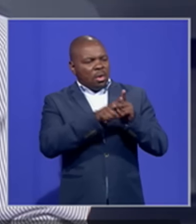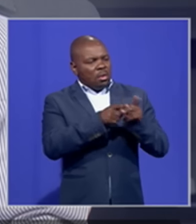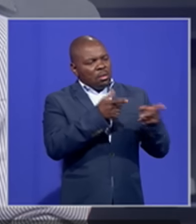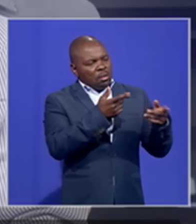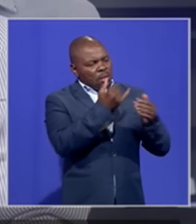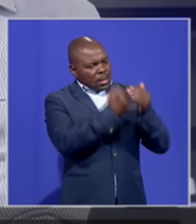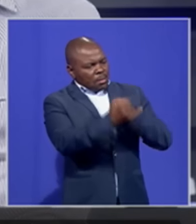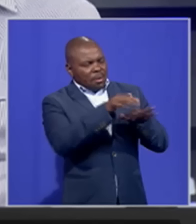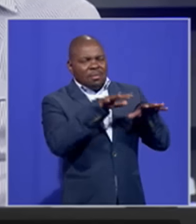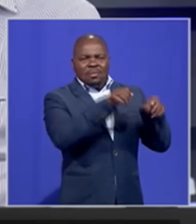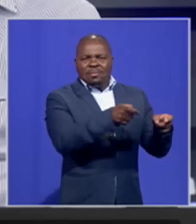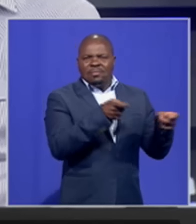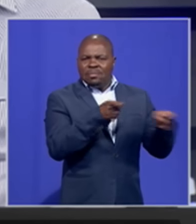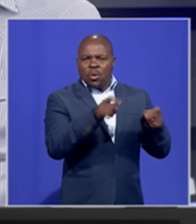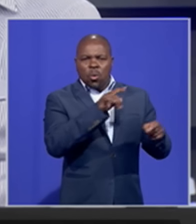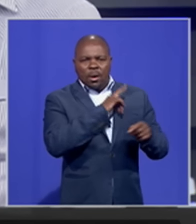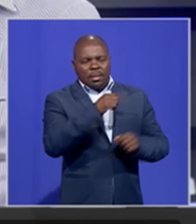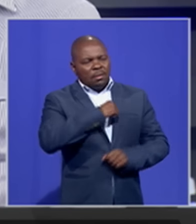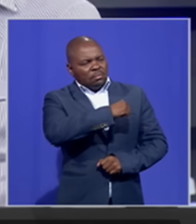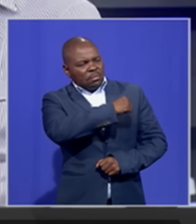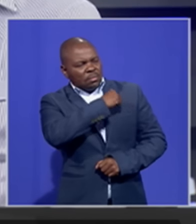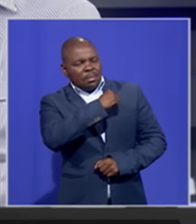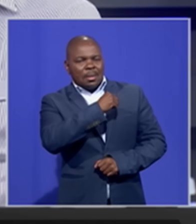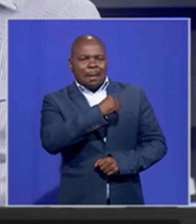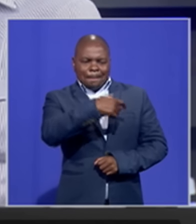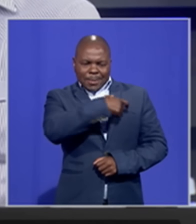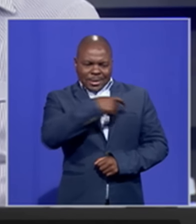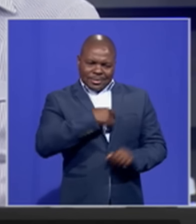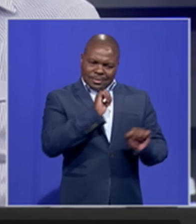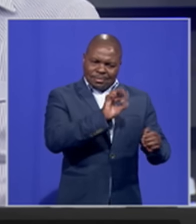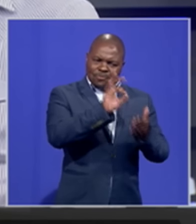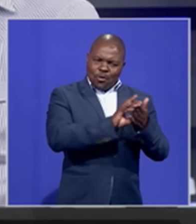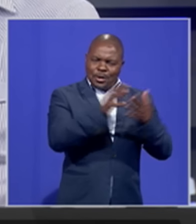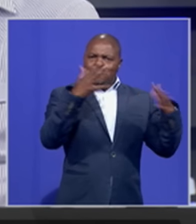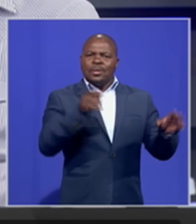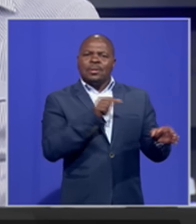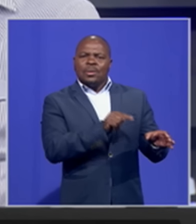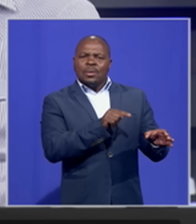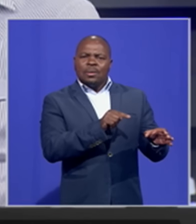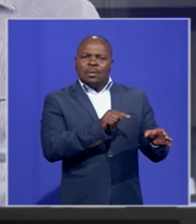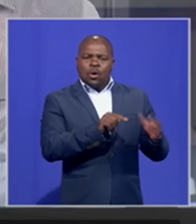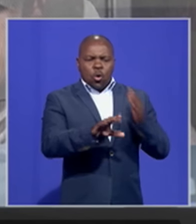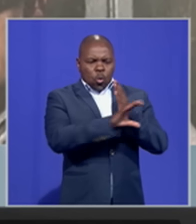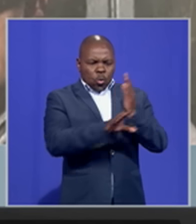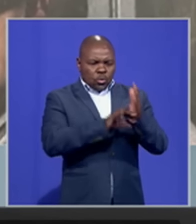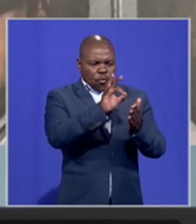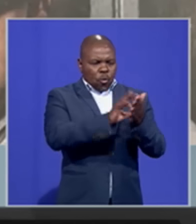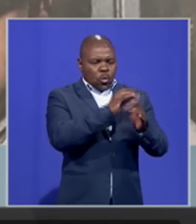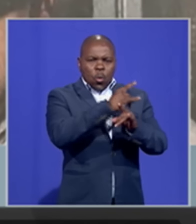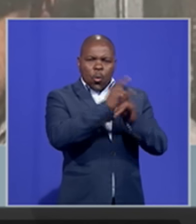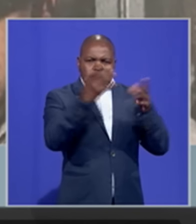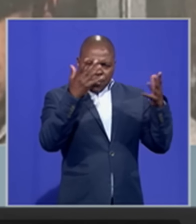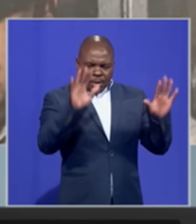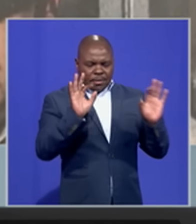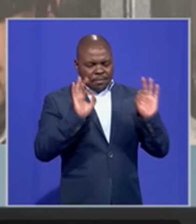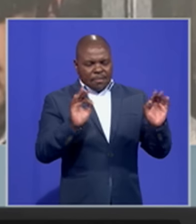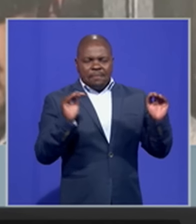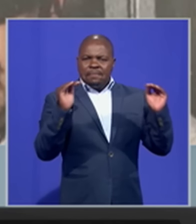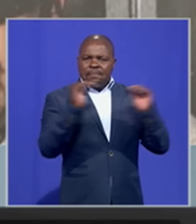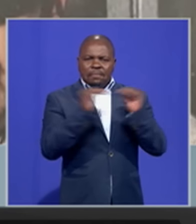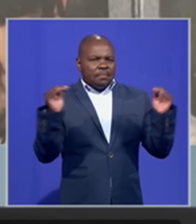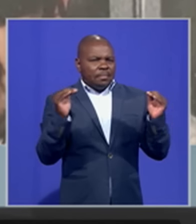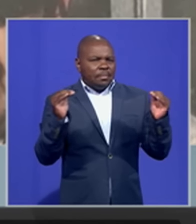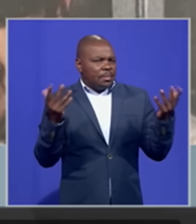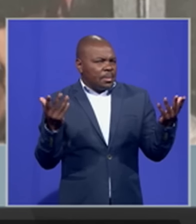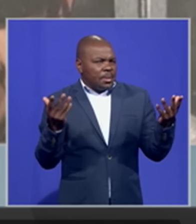the abduction of an elected president, constitutionally elected, who won elections fairly and square.